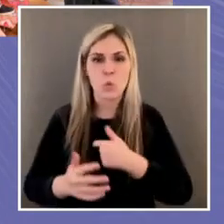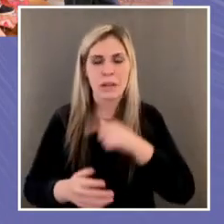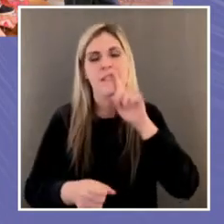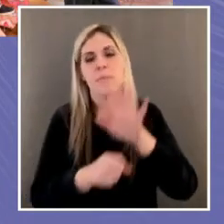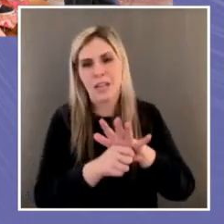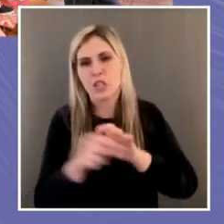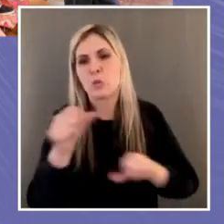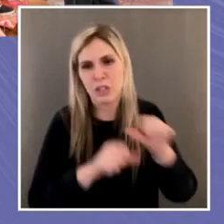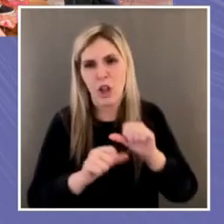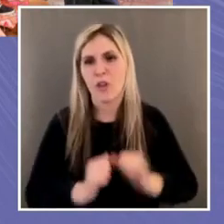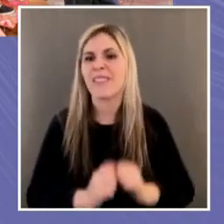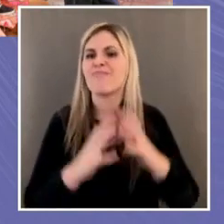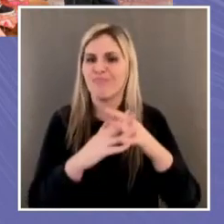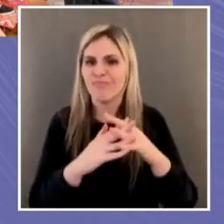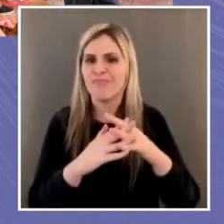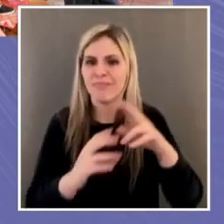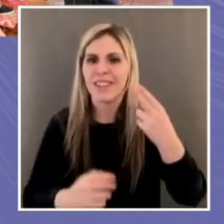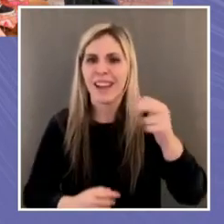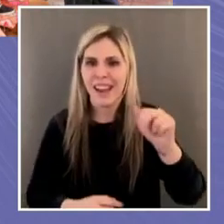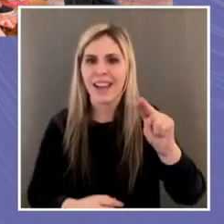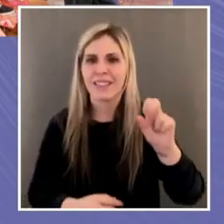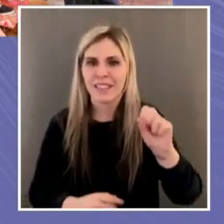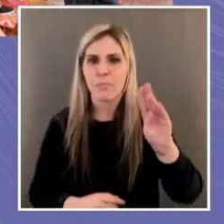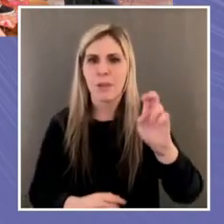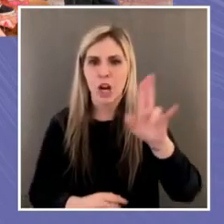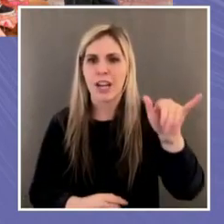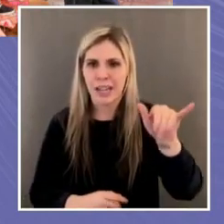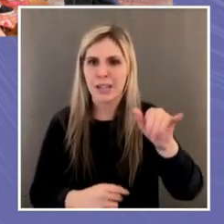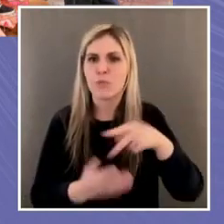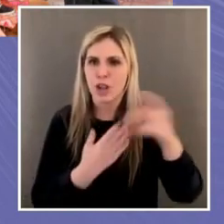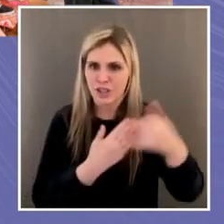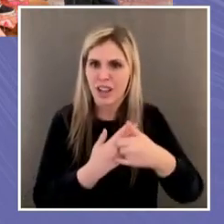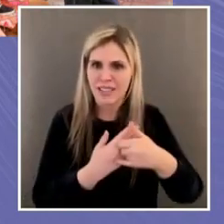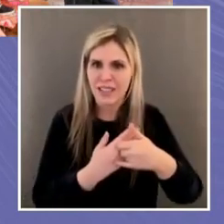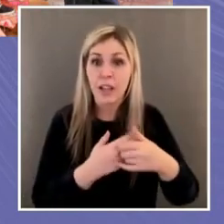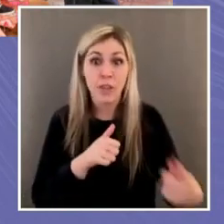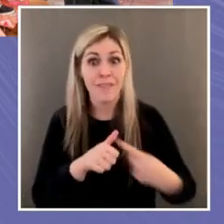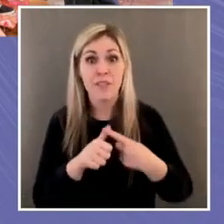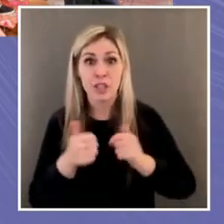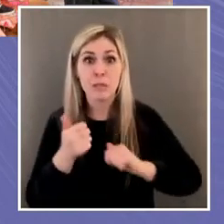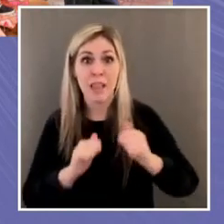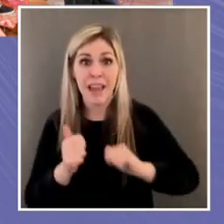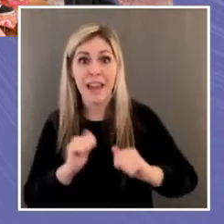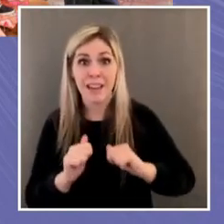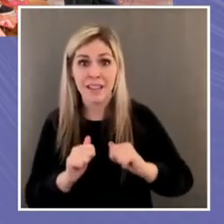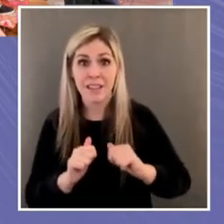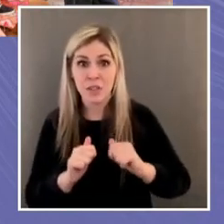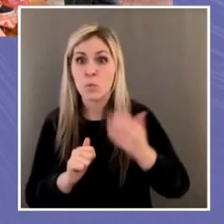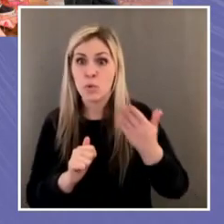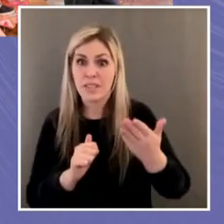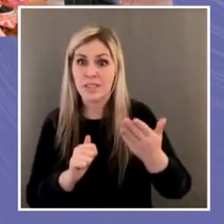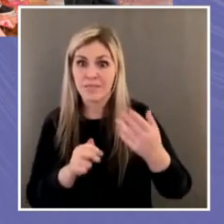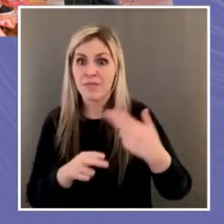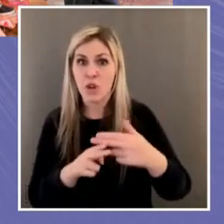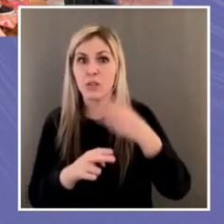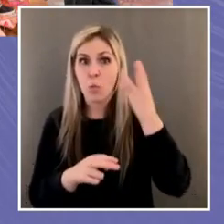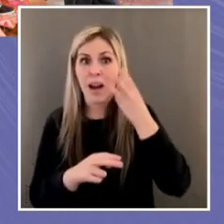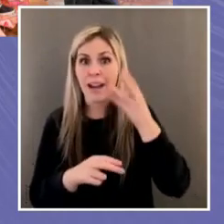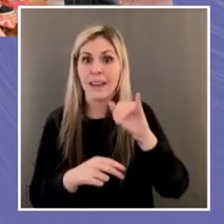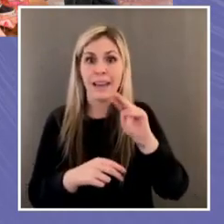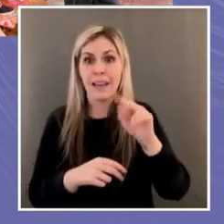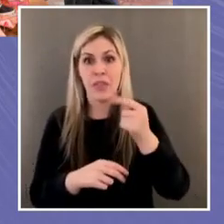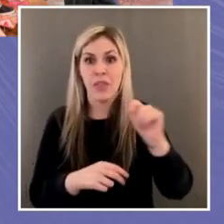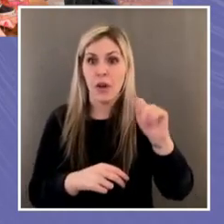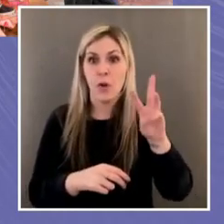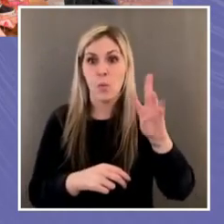Project was born. Our first production was the play by Alice Childress, Wine in the Wilderness. And